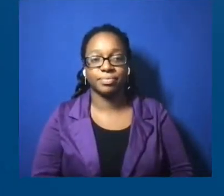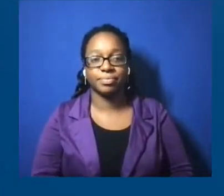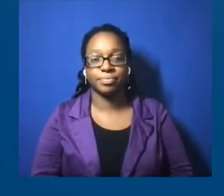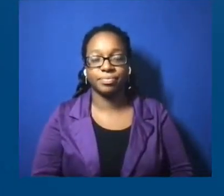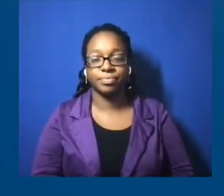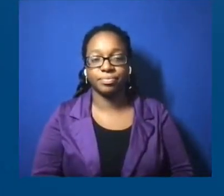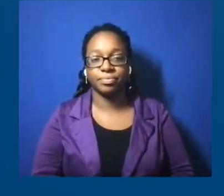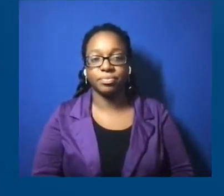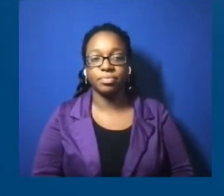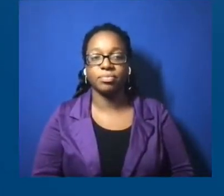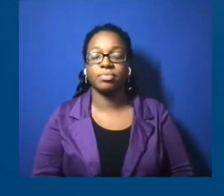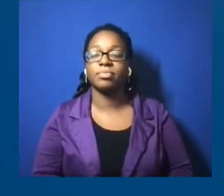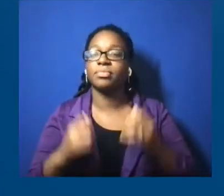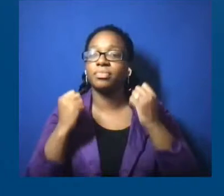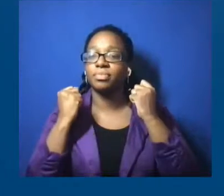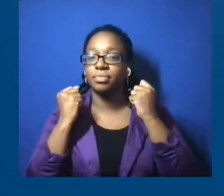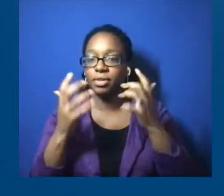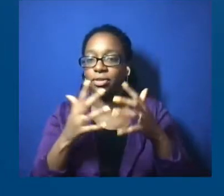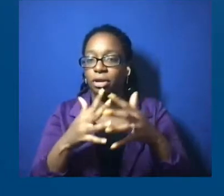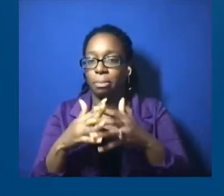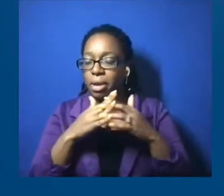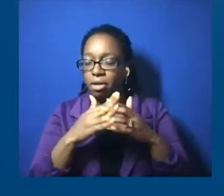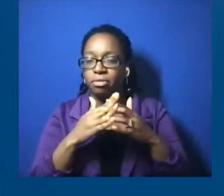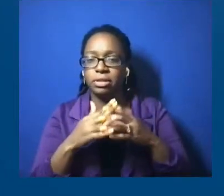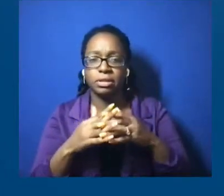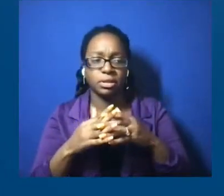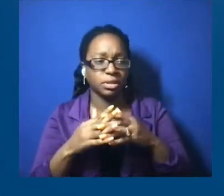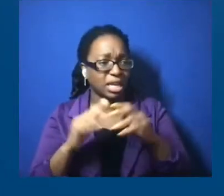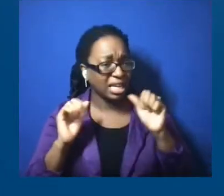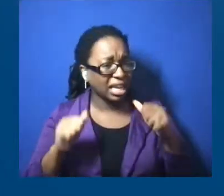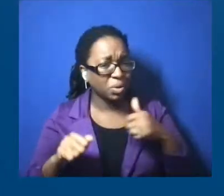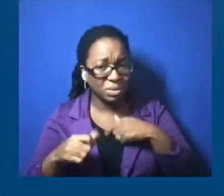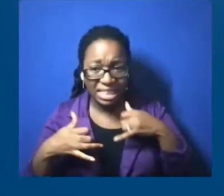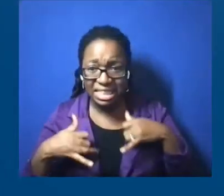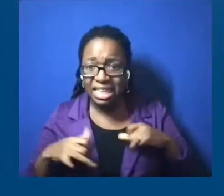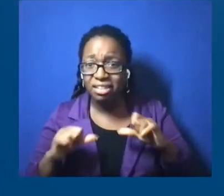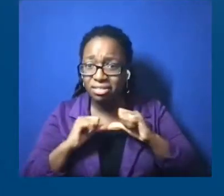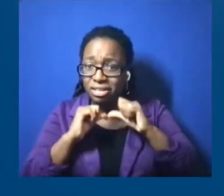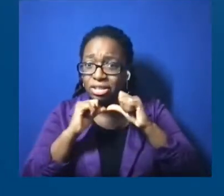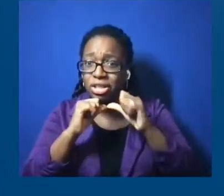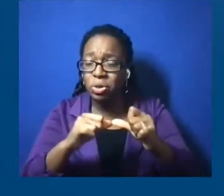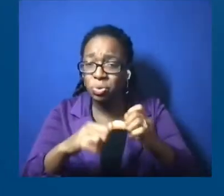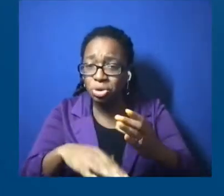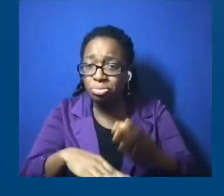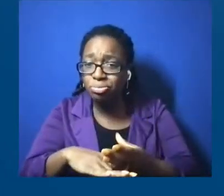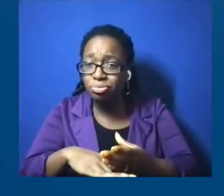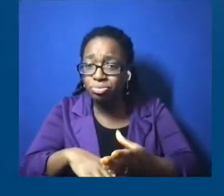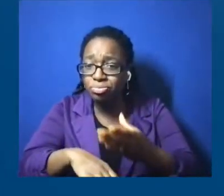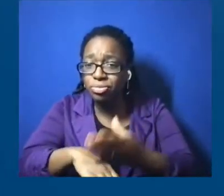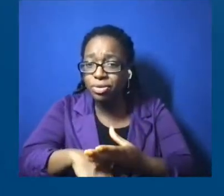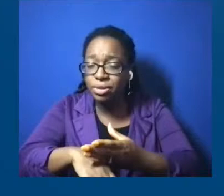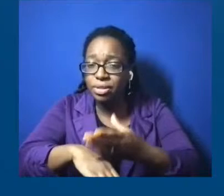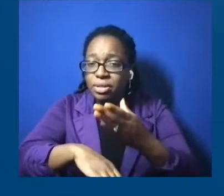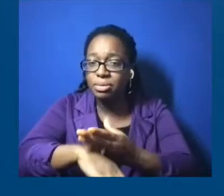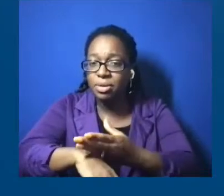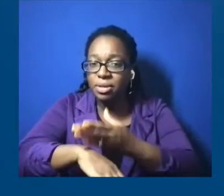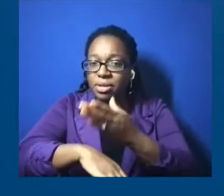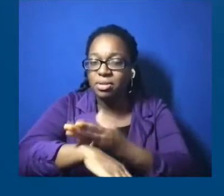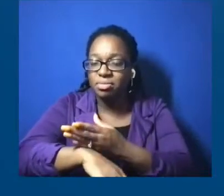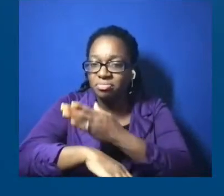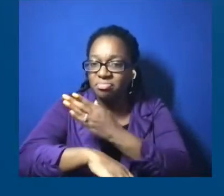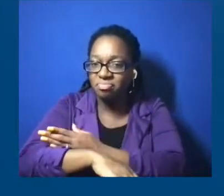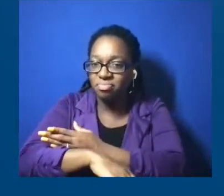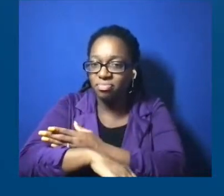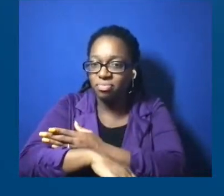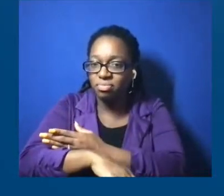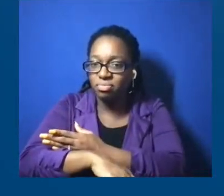a lot of Americans begin to wonder whether we can still do anything, whether we're still who we've always been. We